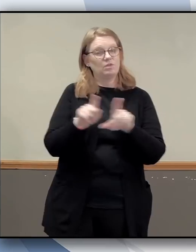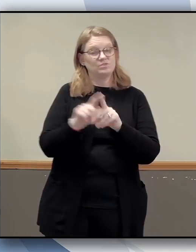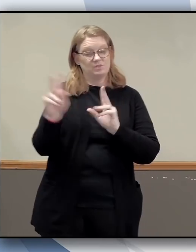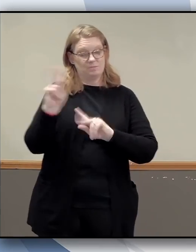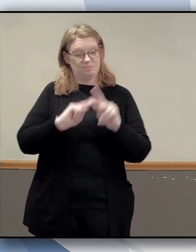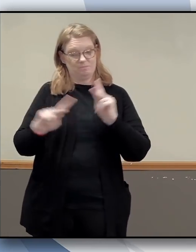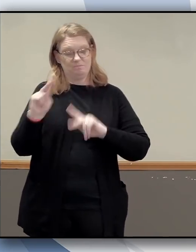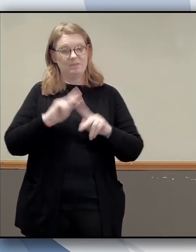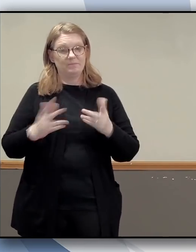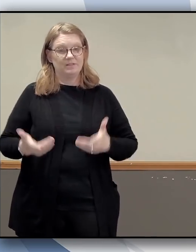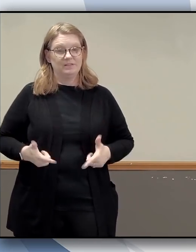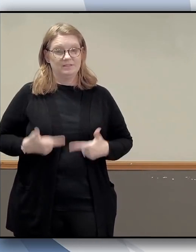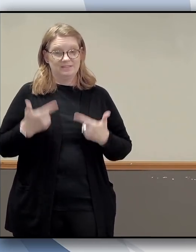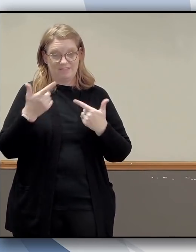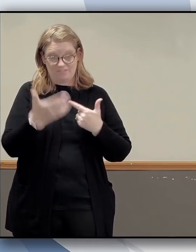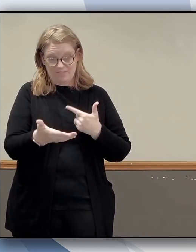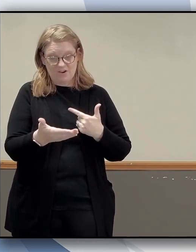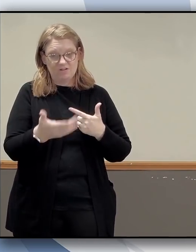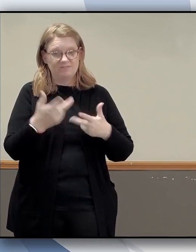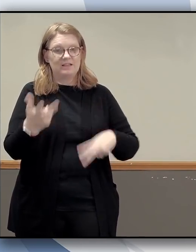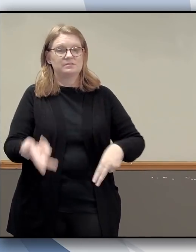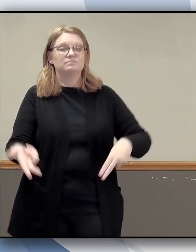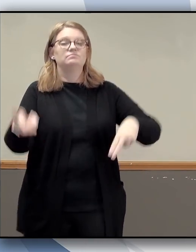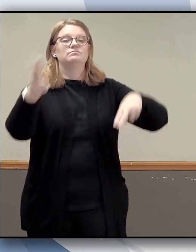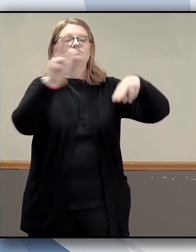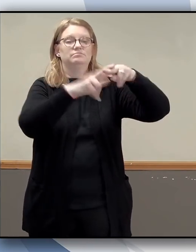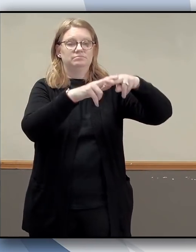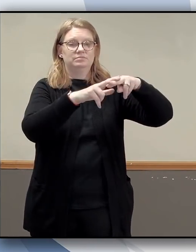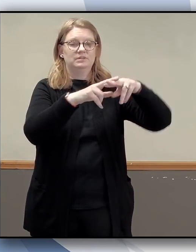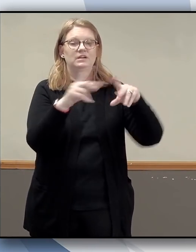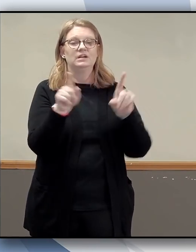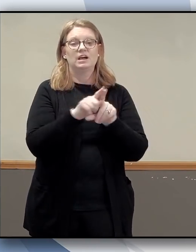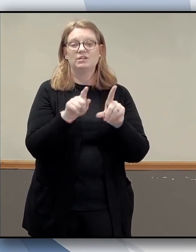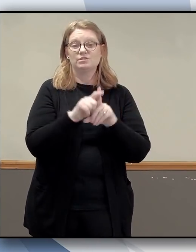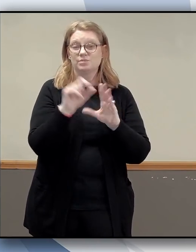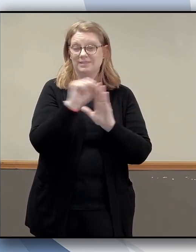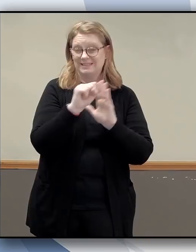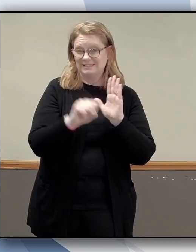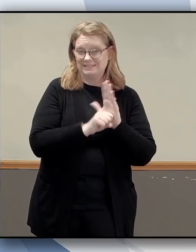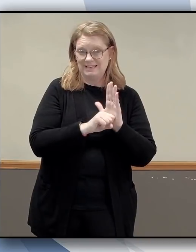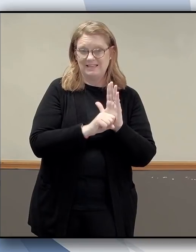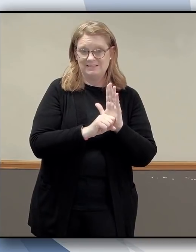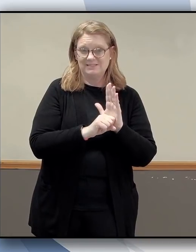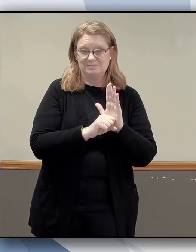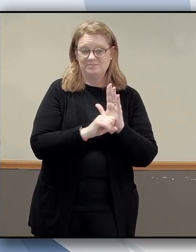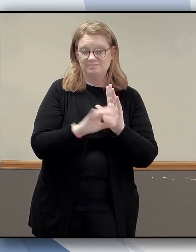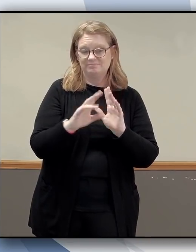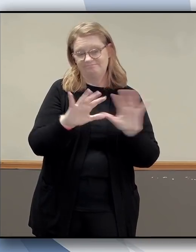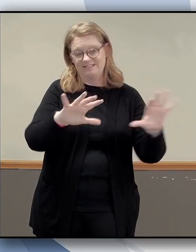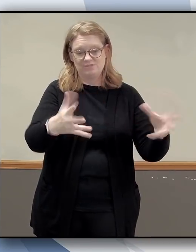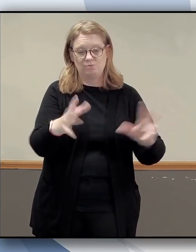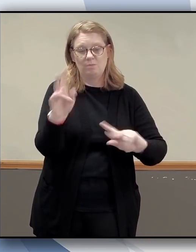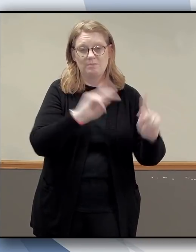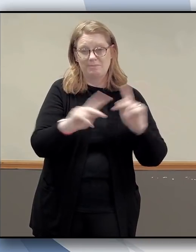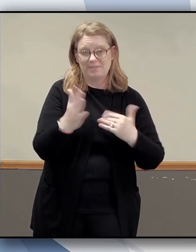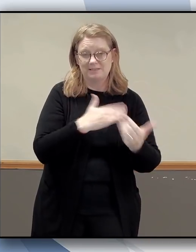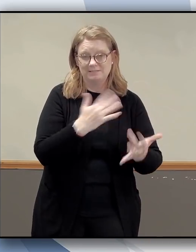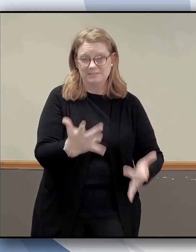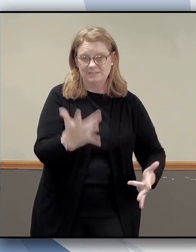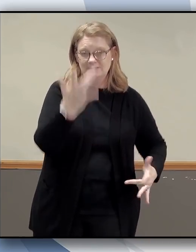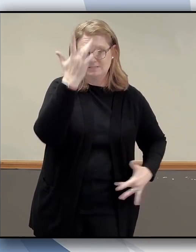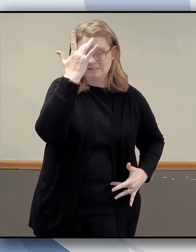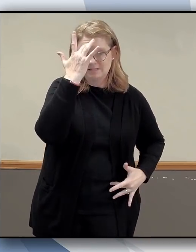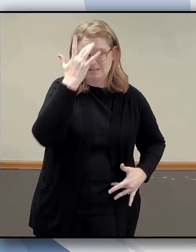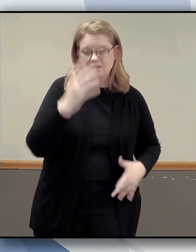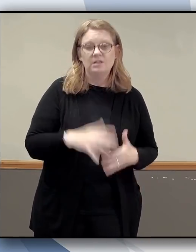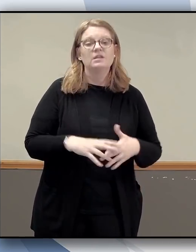residents whom are residing within these facilities and where our state's most vulnerable population resides. The state's approach to keeping all